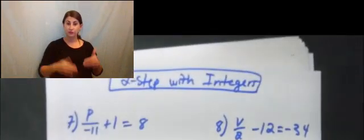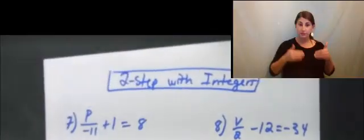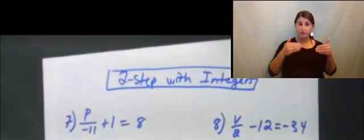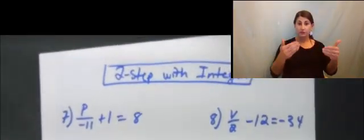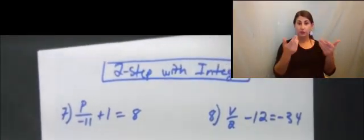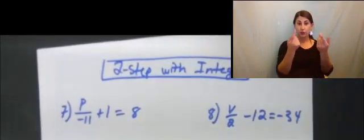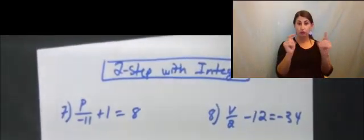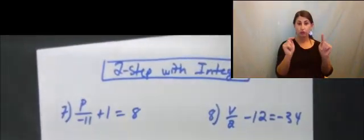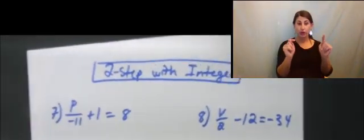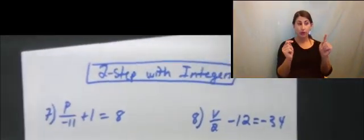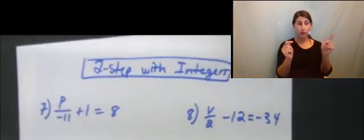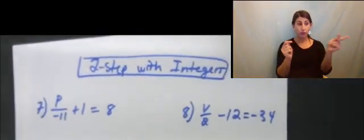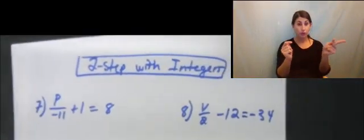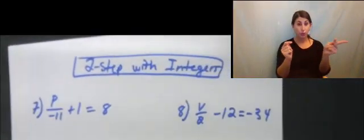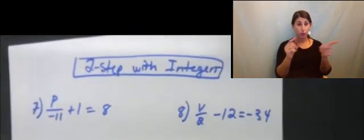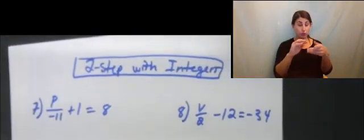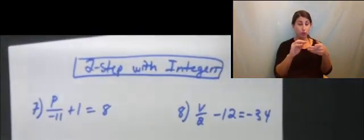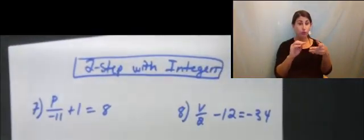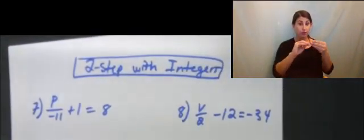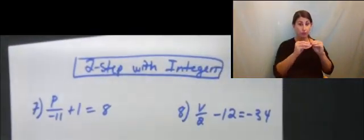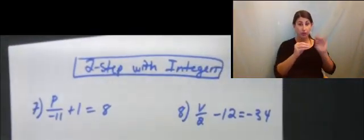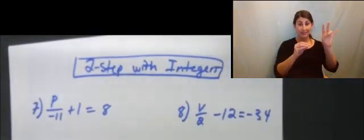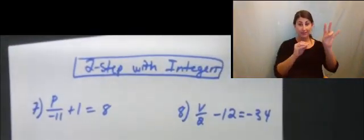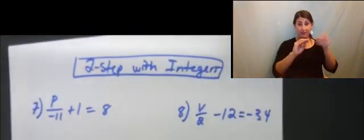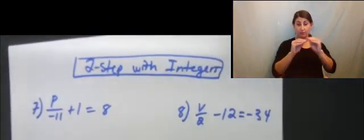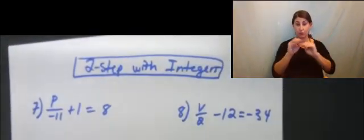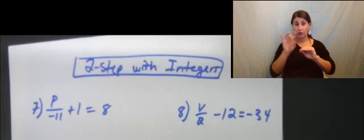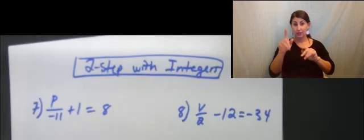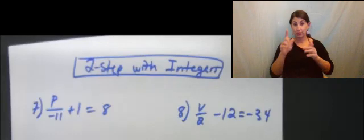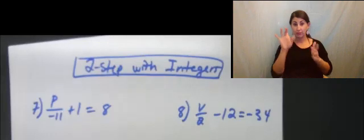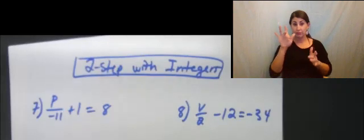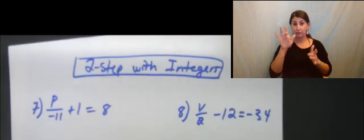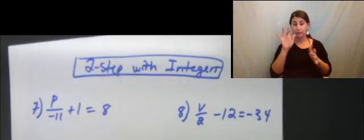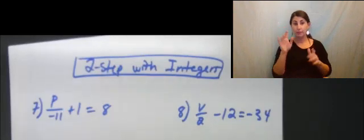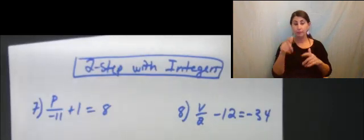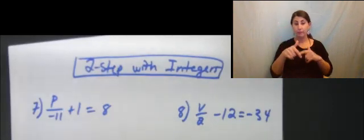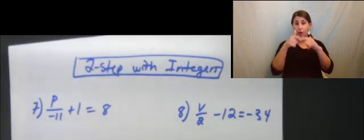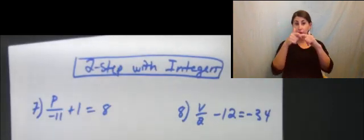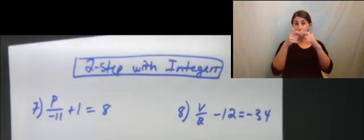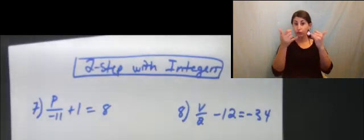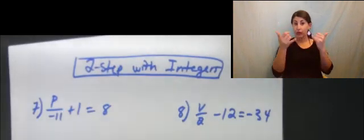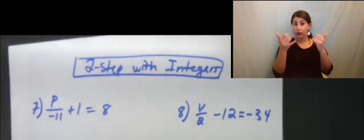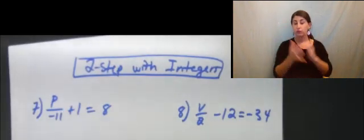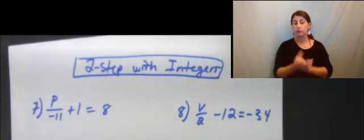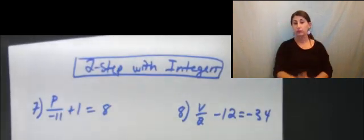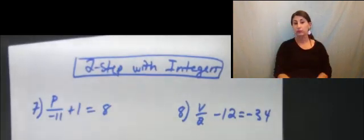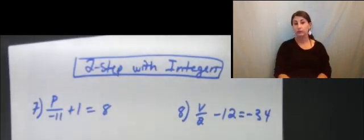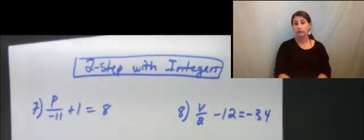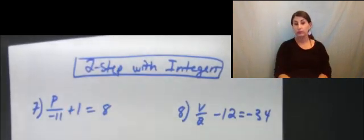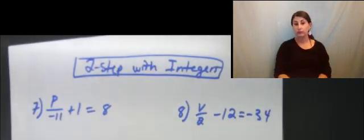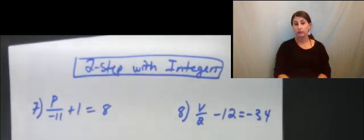All right, go ahead and try those two and then come back. Press pause now.